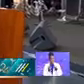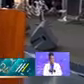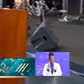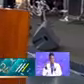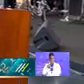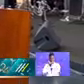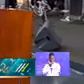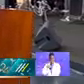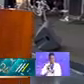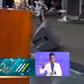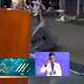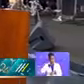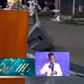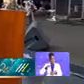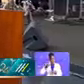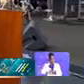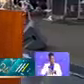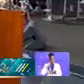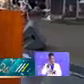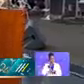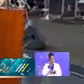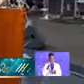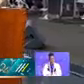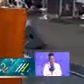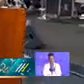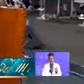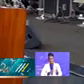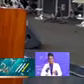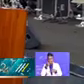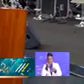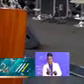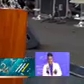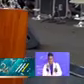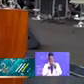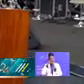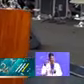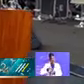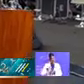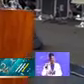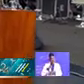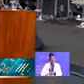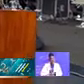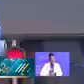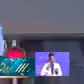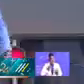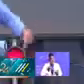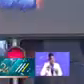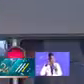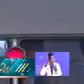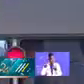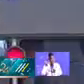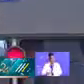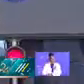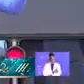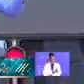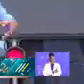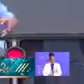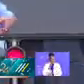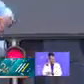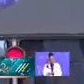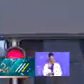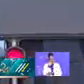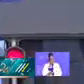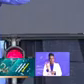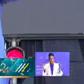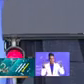over this stadium and the Lord say that today is a special day in remma